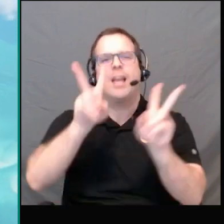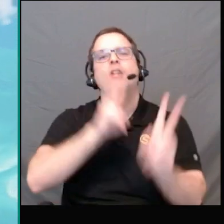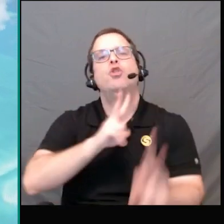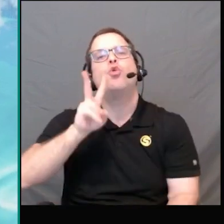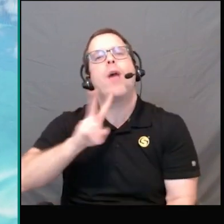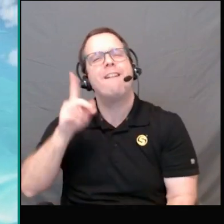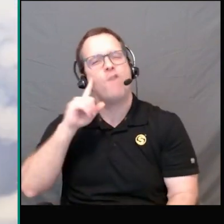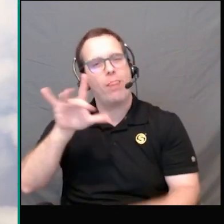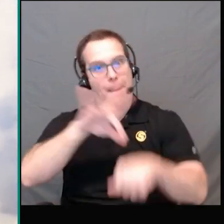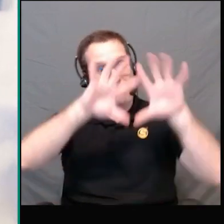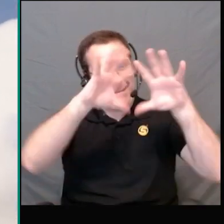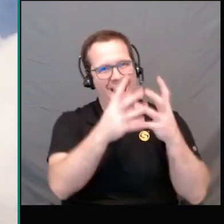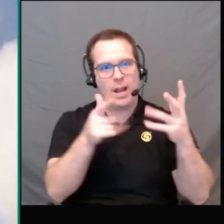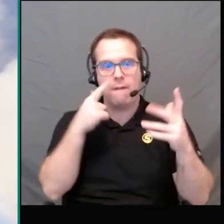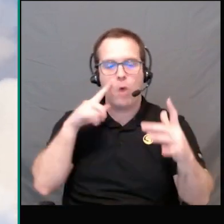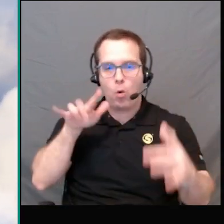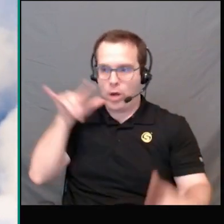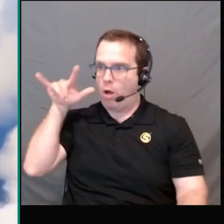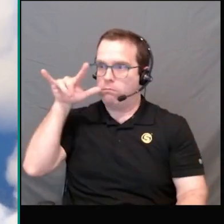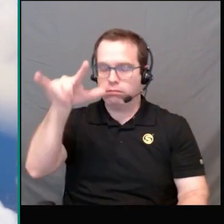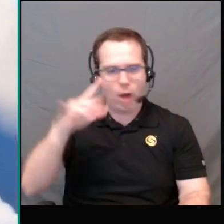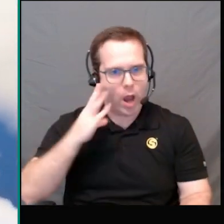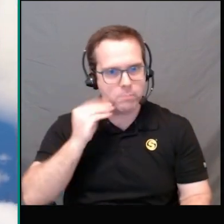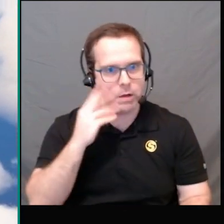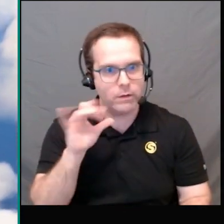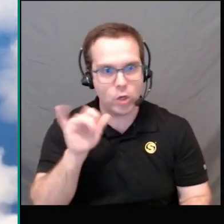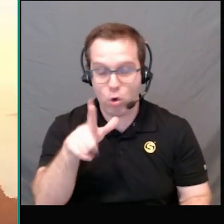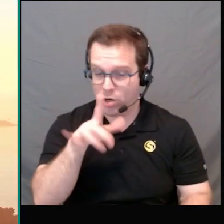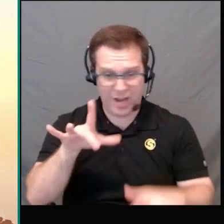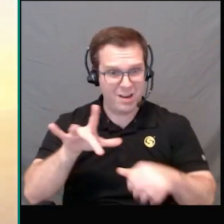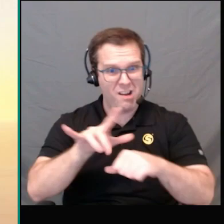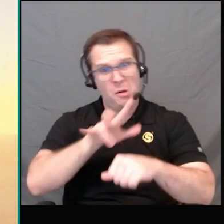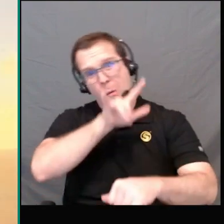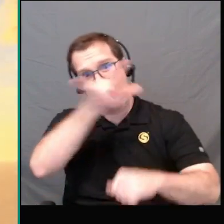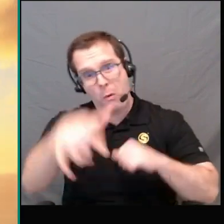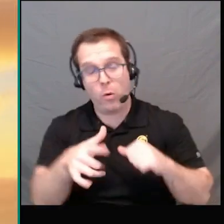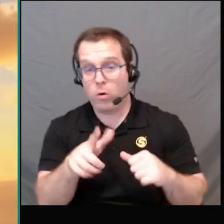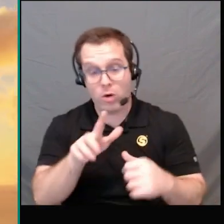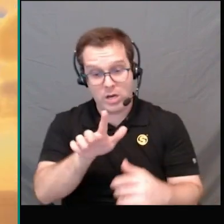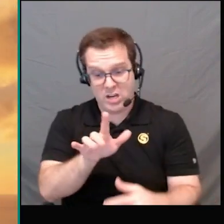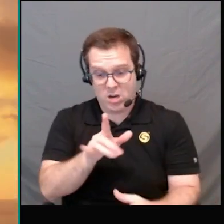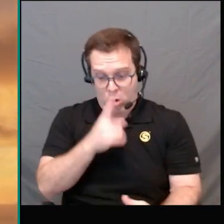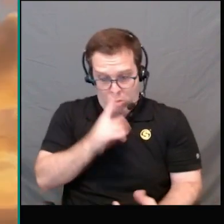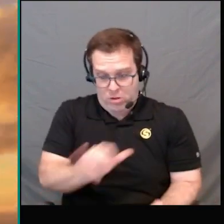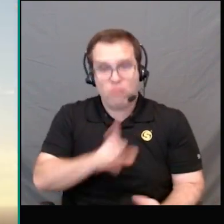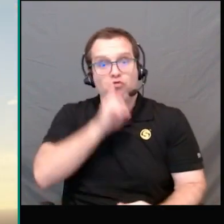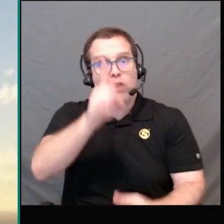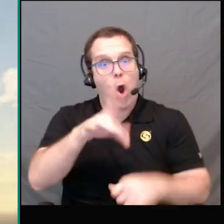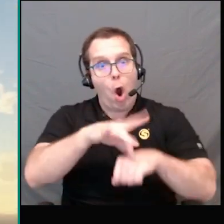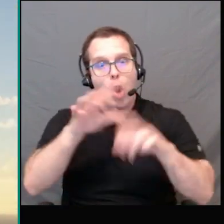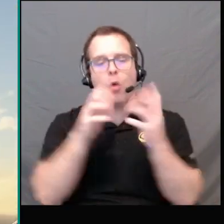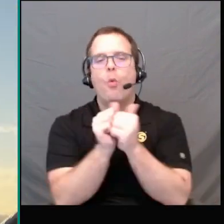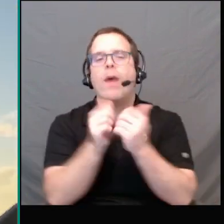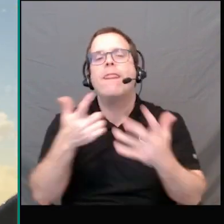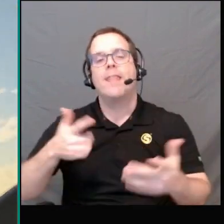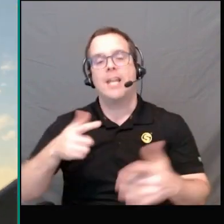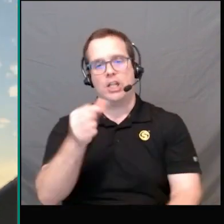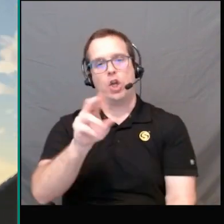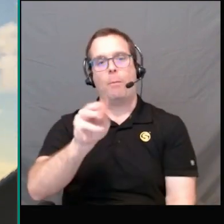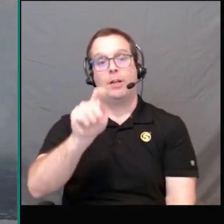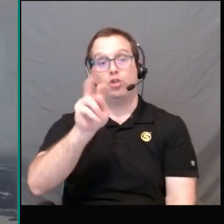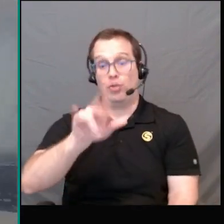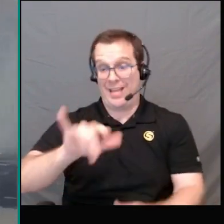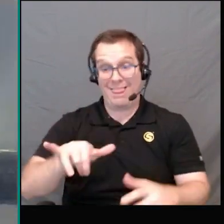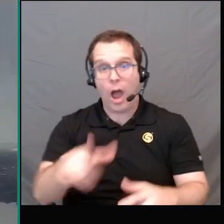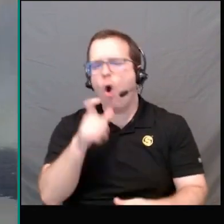experience the magic of flight, where you can fly around an entire photorealistic Earth with geometry generated not by hand, but by machine